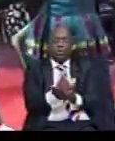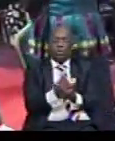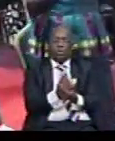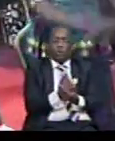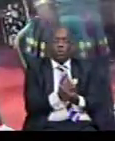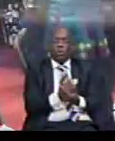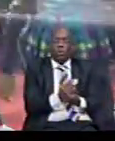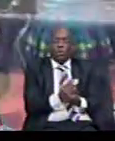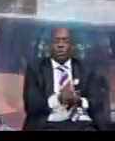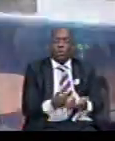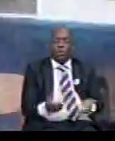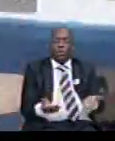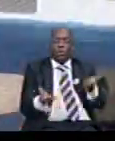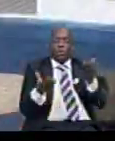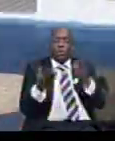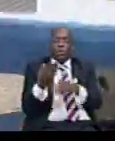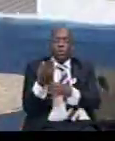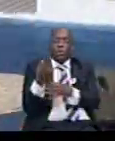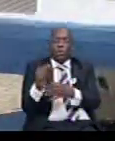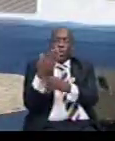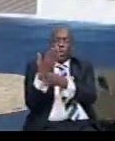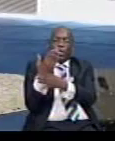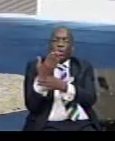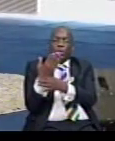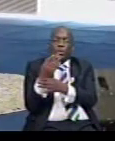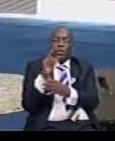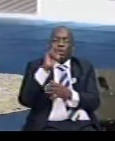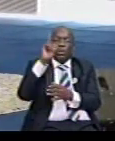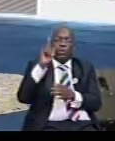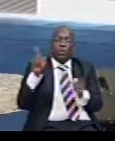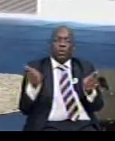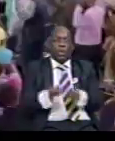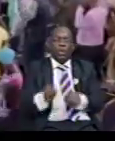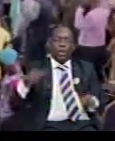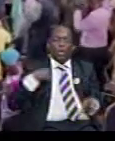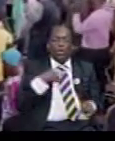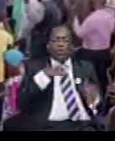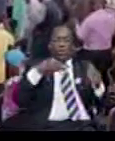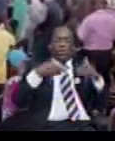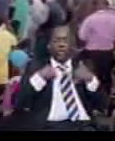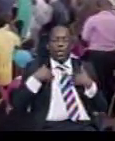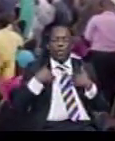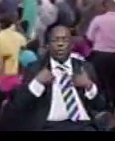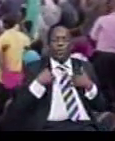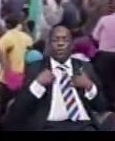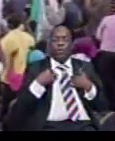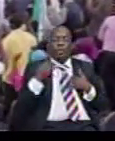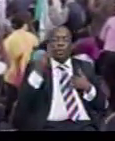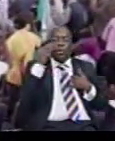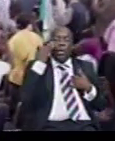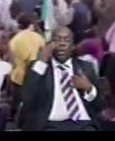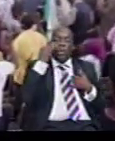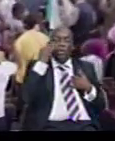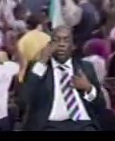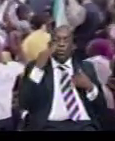Raise that hand up as we are going to have household healing,